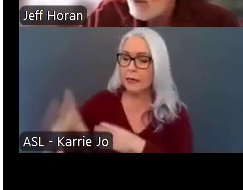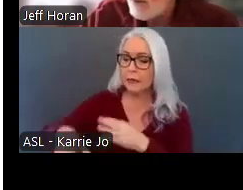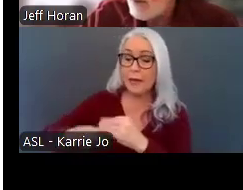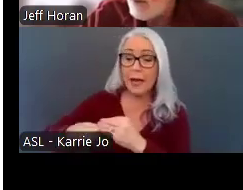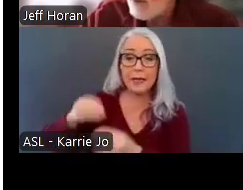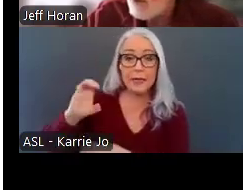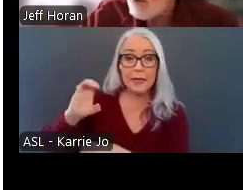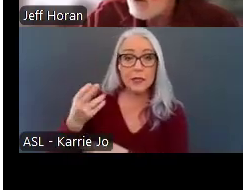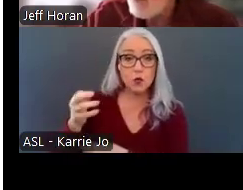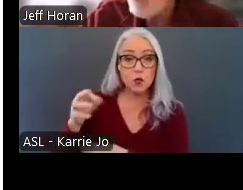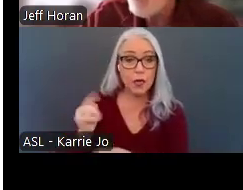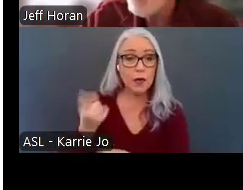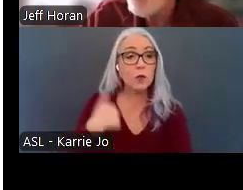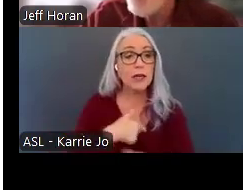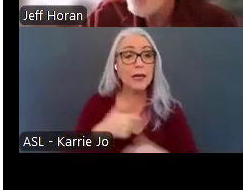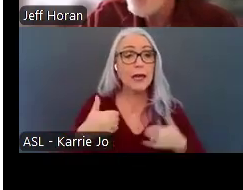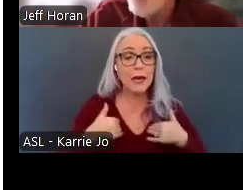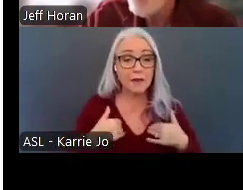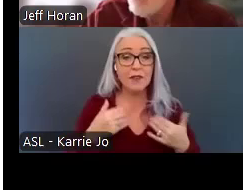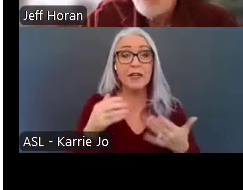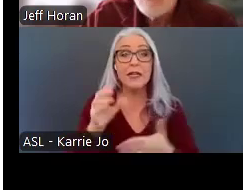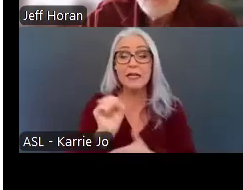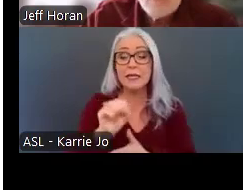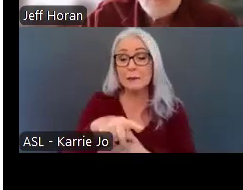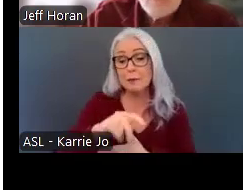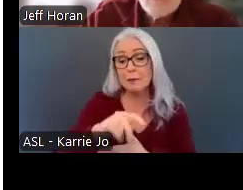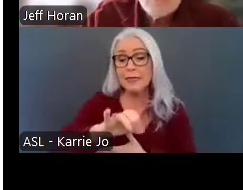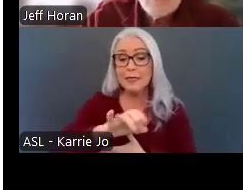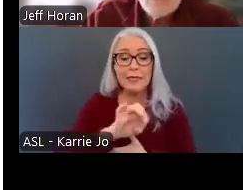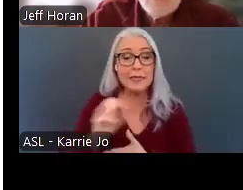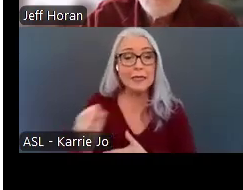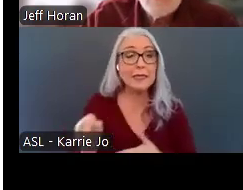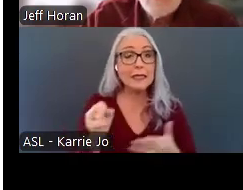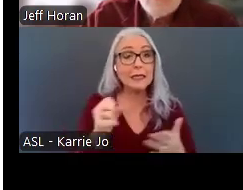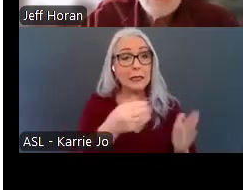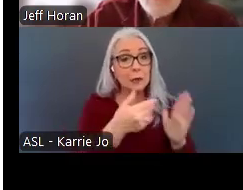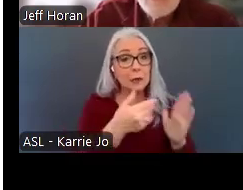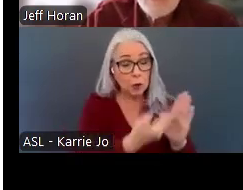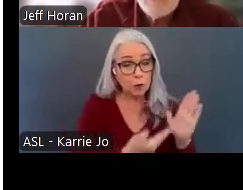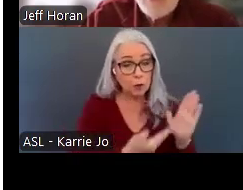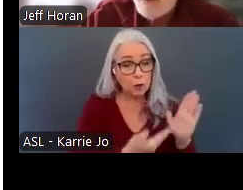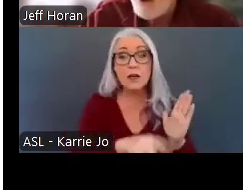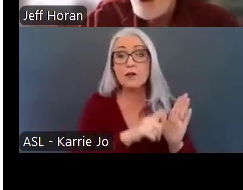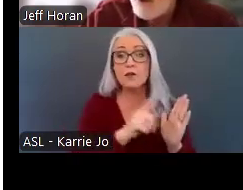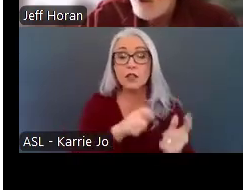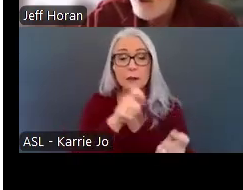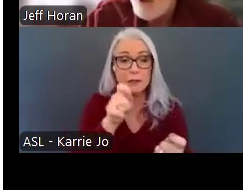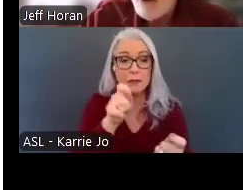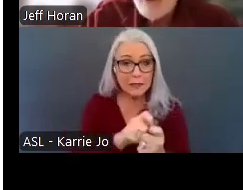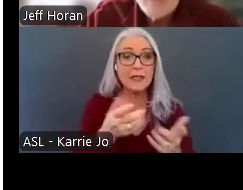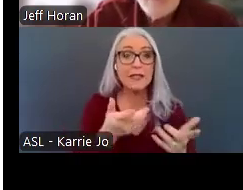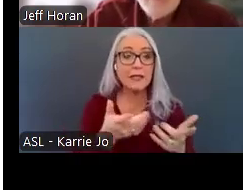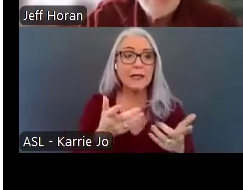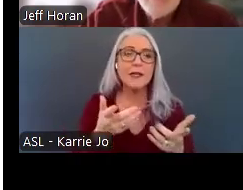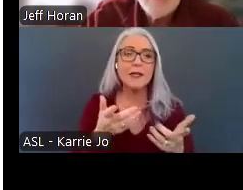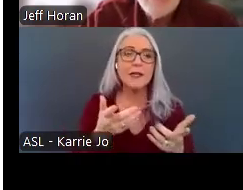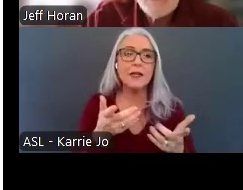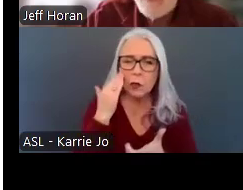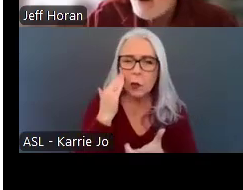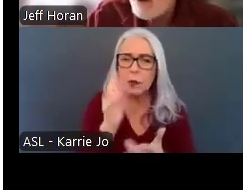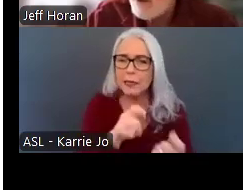developed species profiles for 13 major tree species. We chose species that had provenance trials done, so we know how